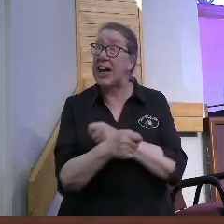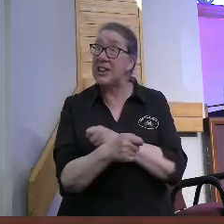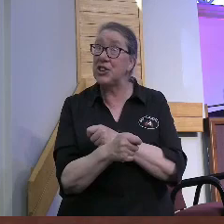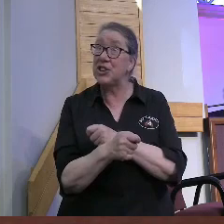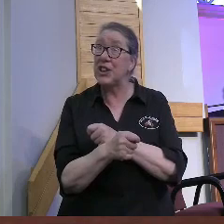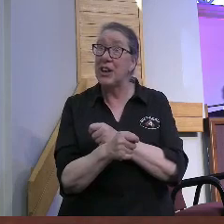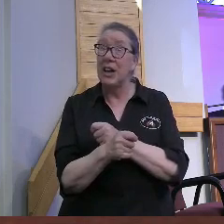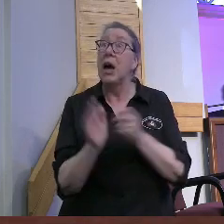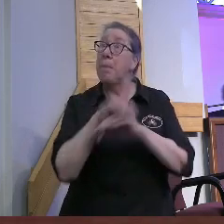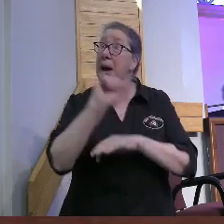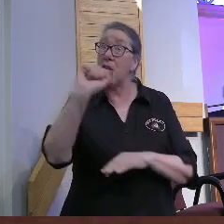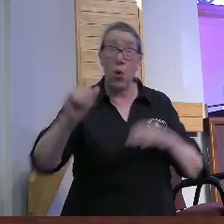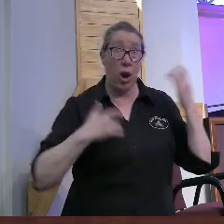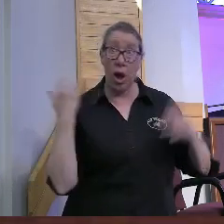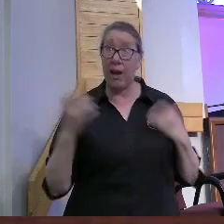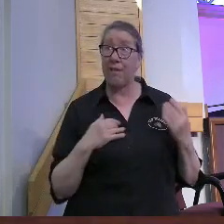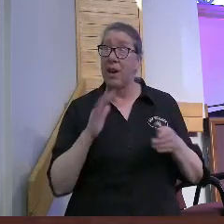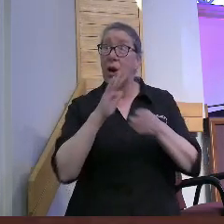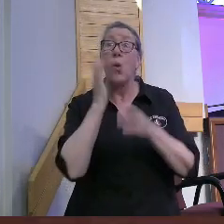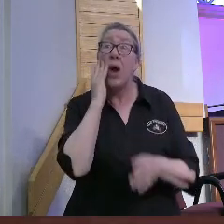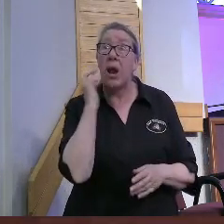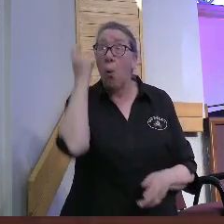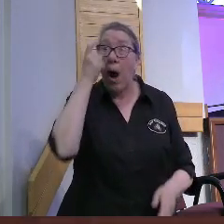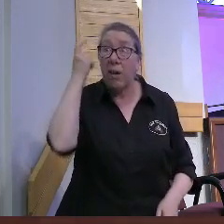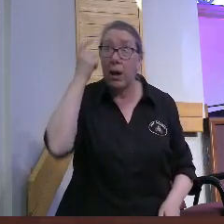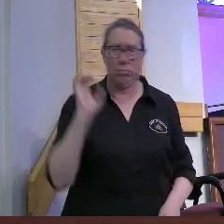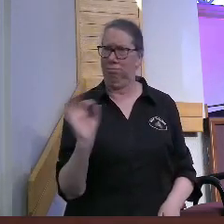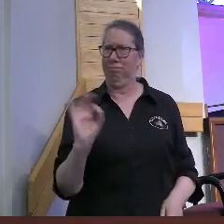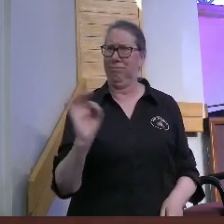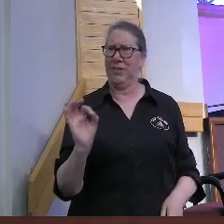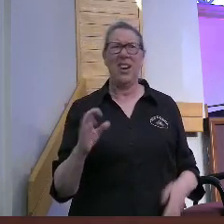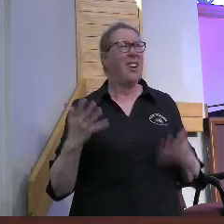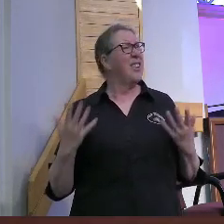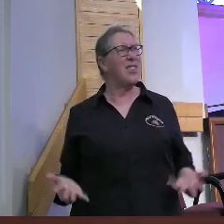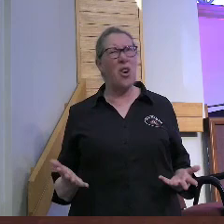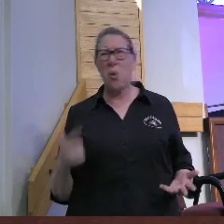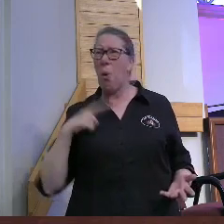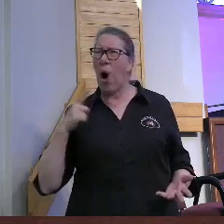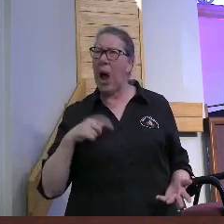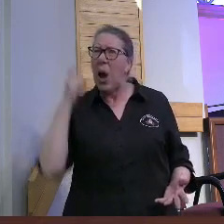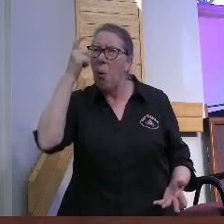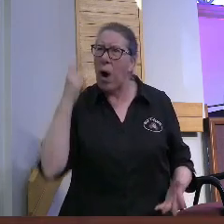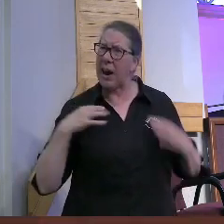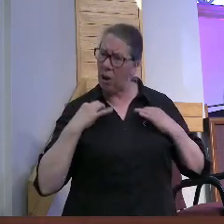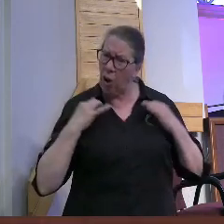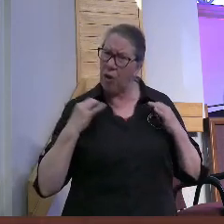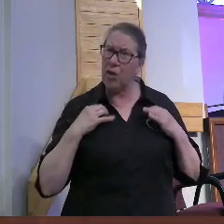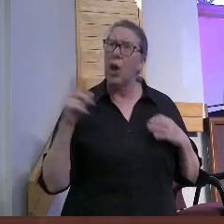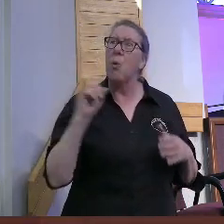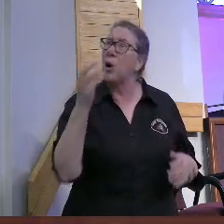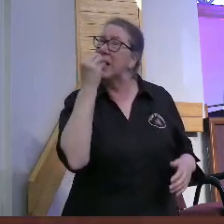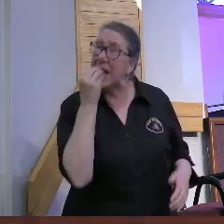your life just by worrying about it? So, why do you worry about your clothing? Why do you worry about what you're going to put on